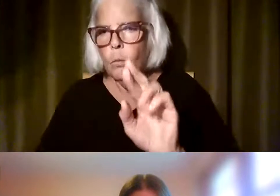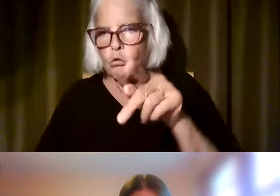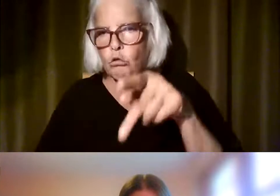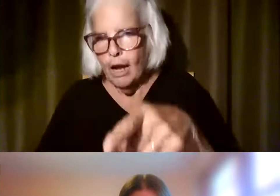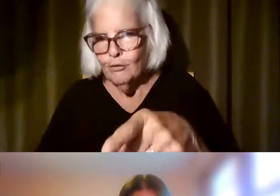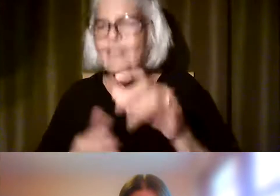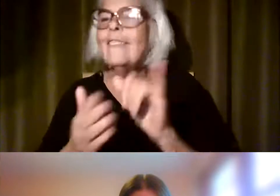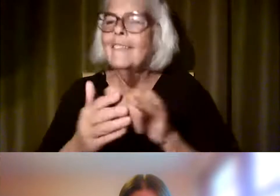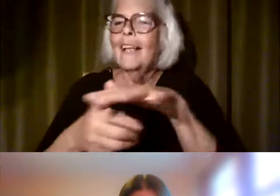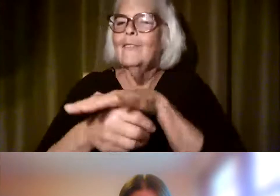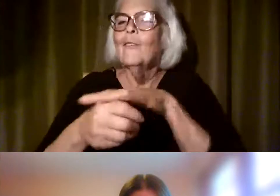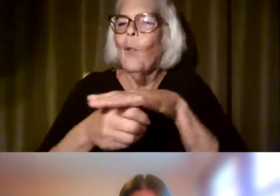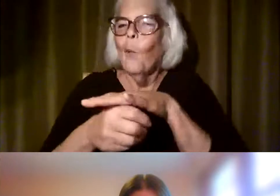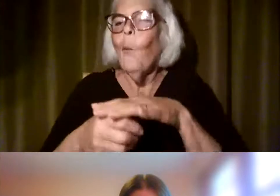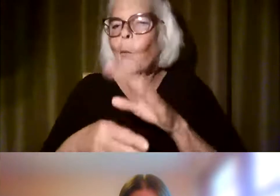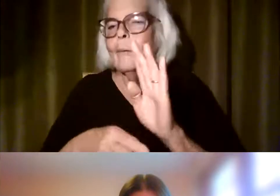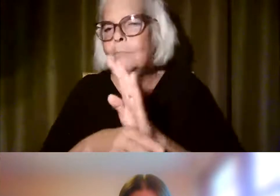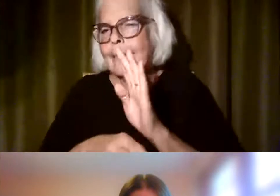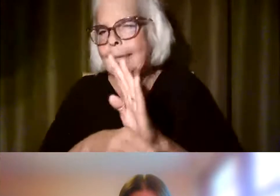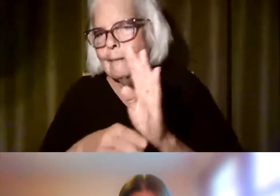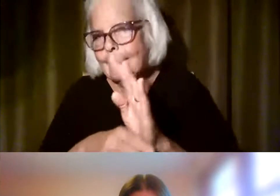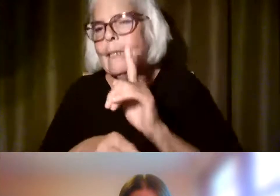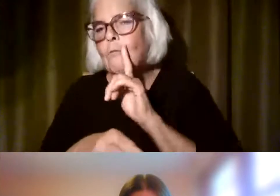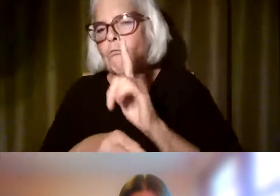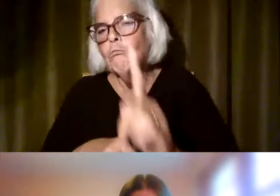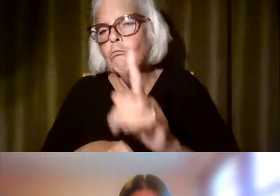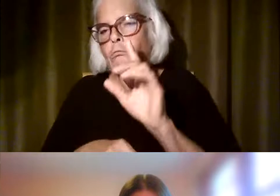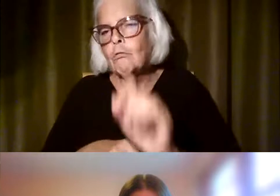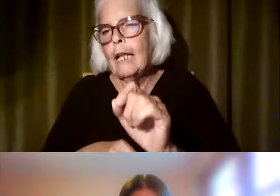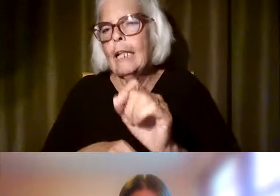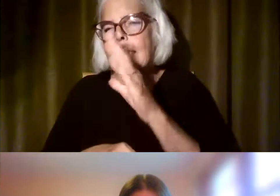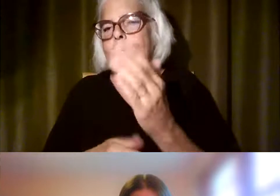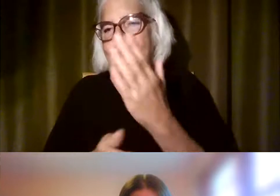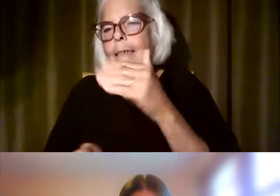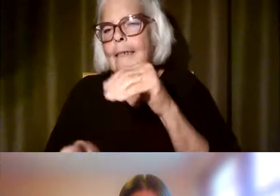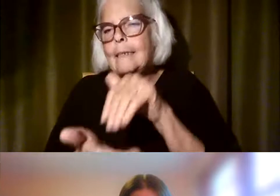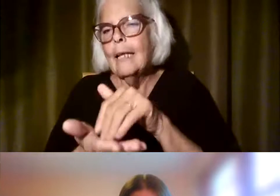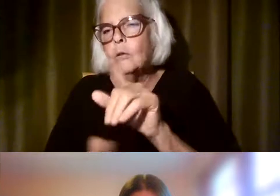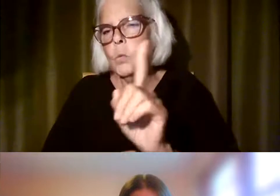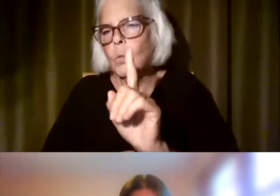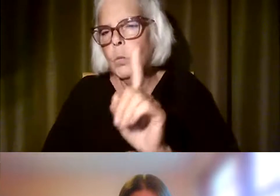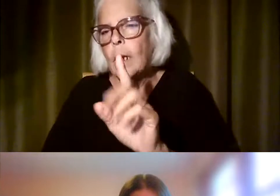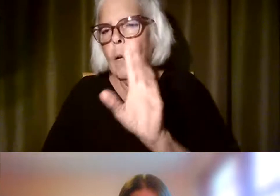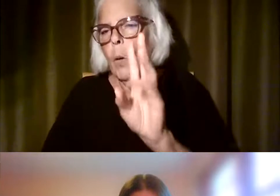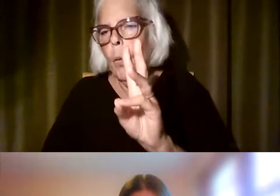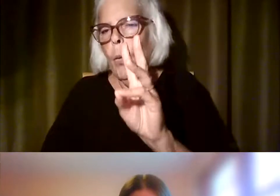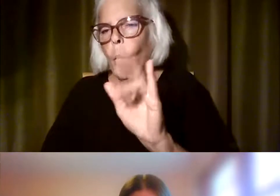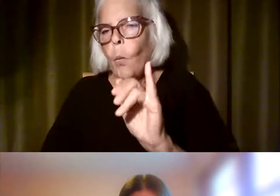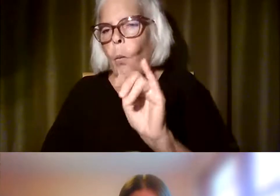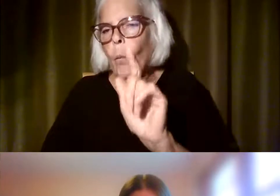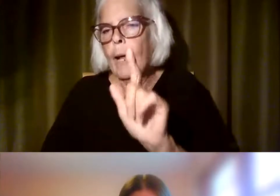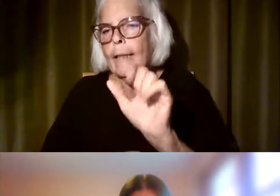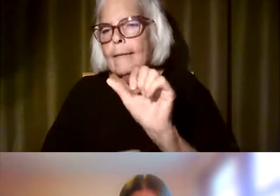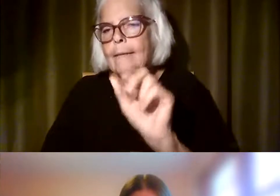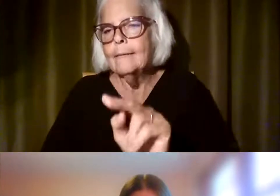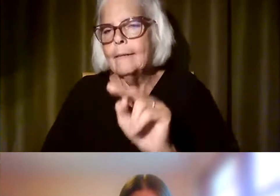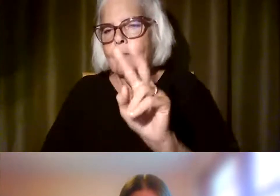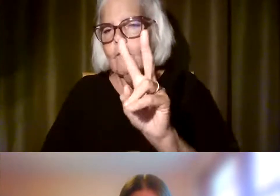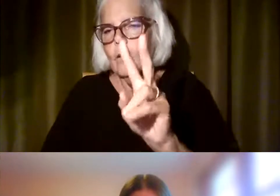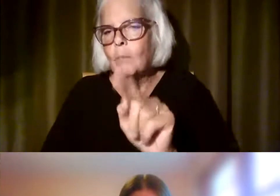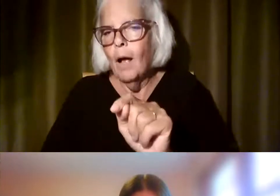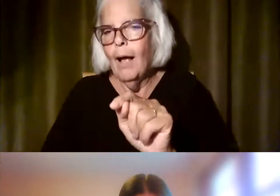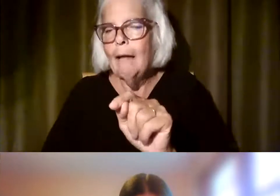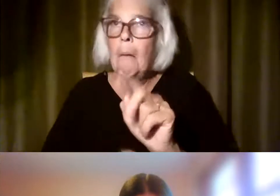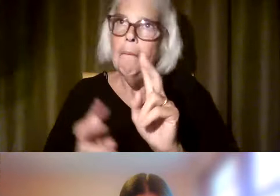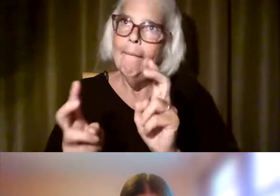to earlier. It's based out of Williston, Vermont. And so they provide they pick all the product, they put it in the box. They're like an Amazon